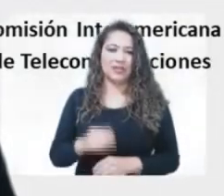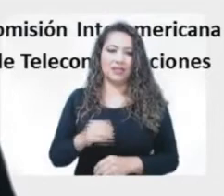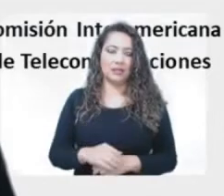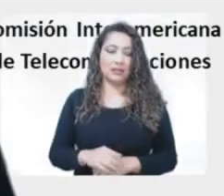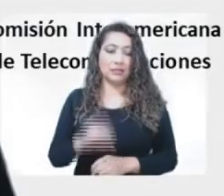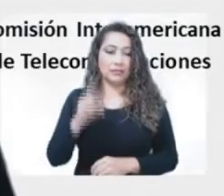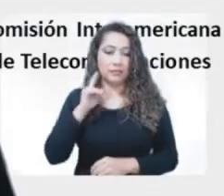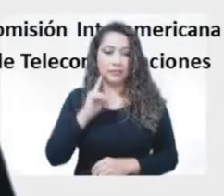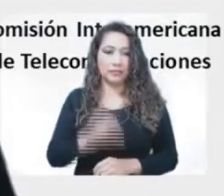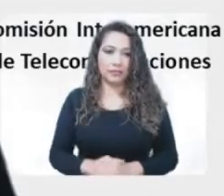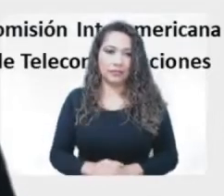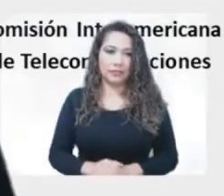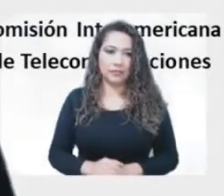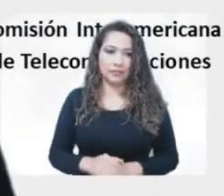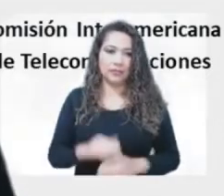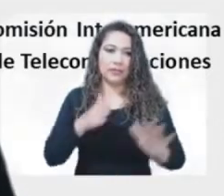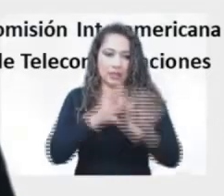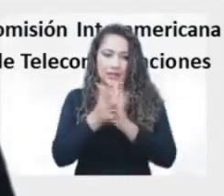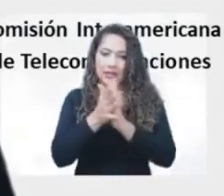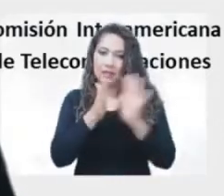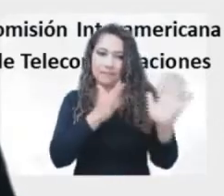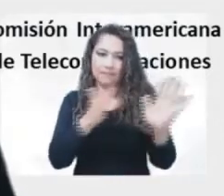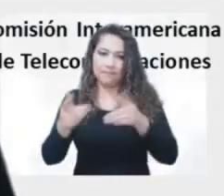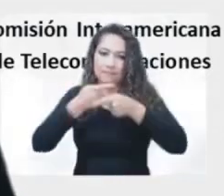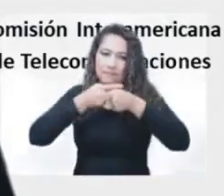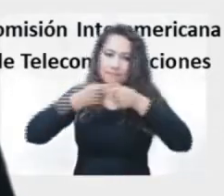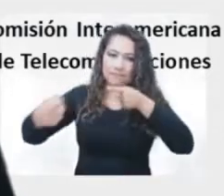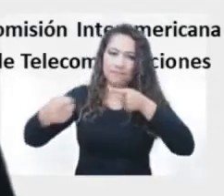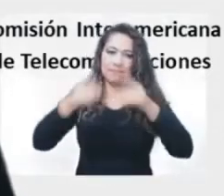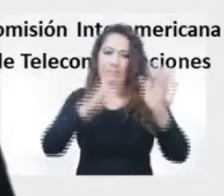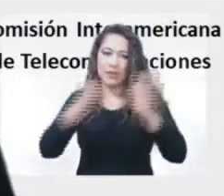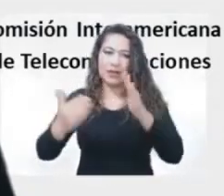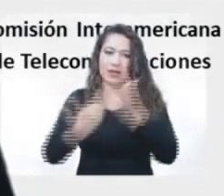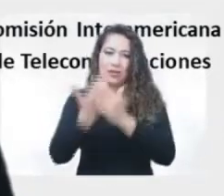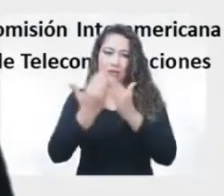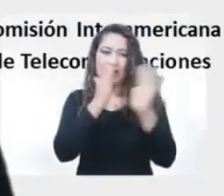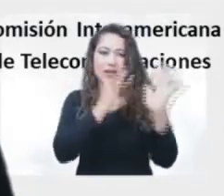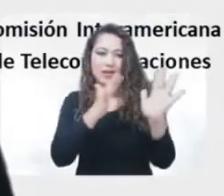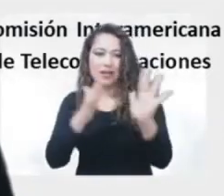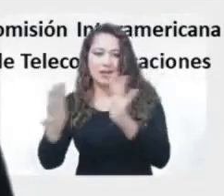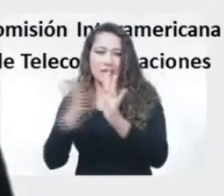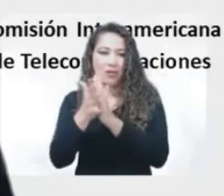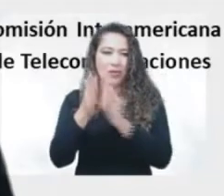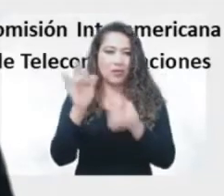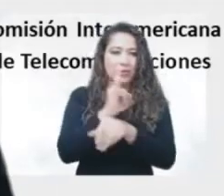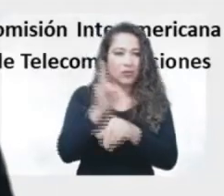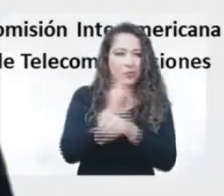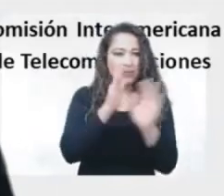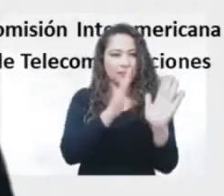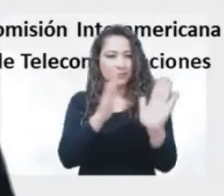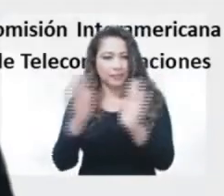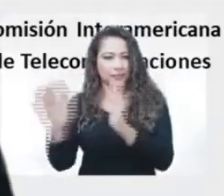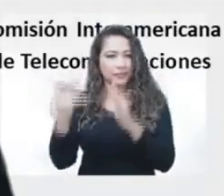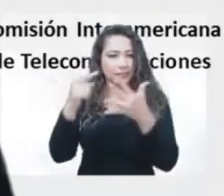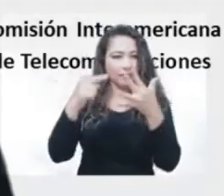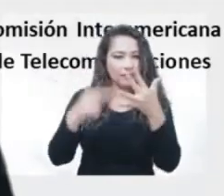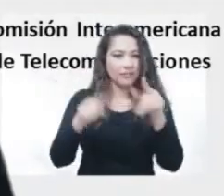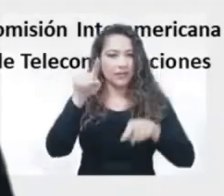week, PCC2 was the update of the bands